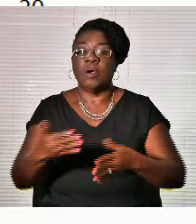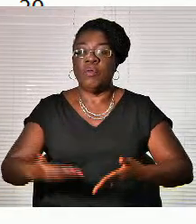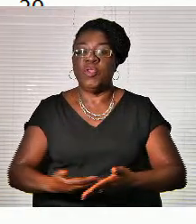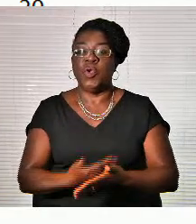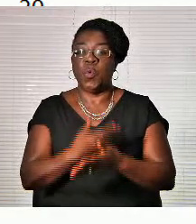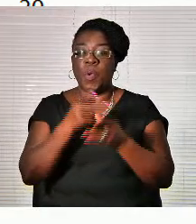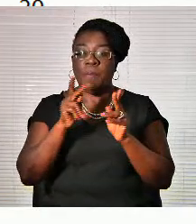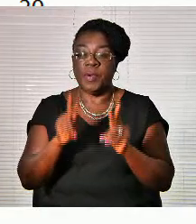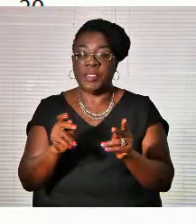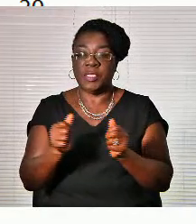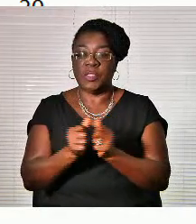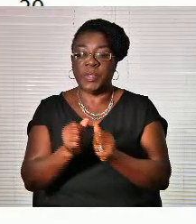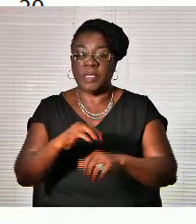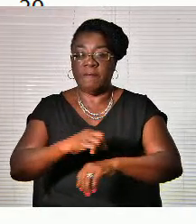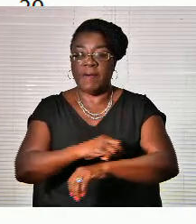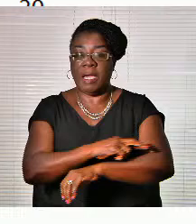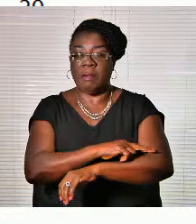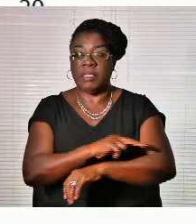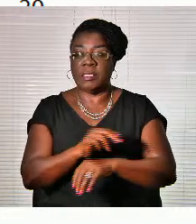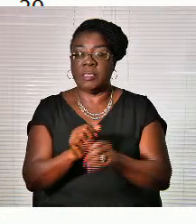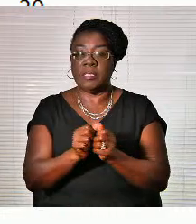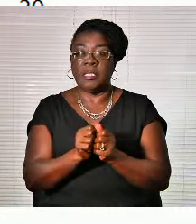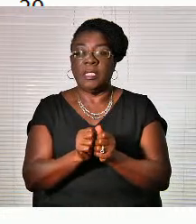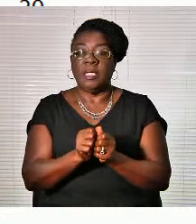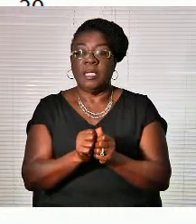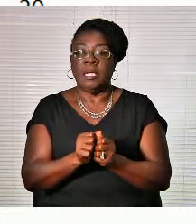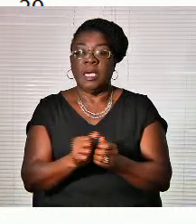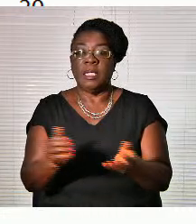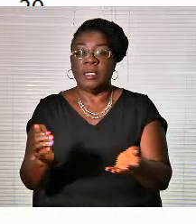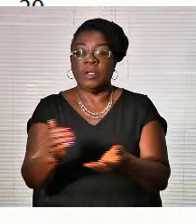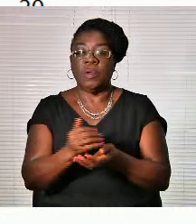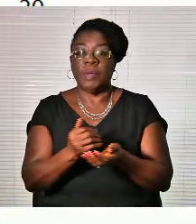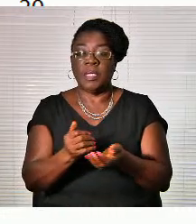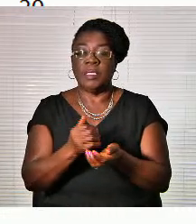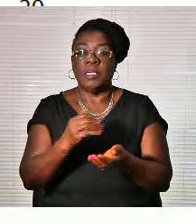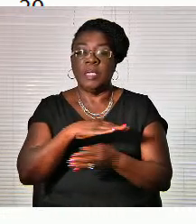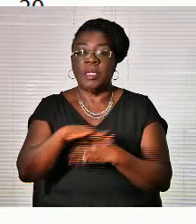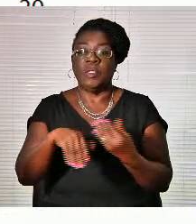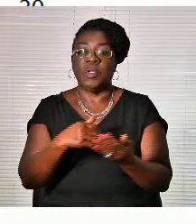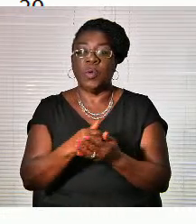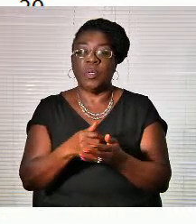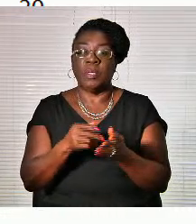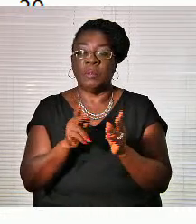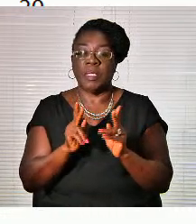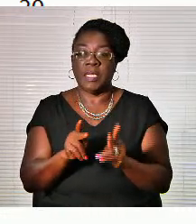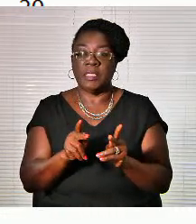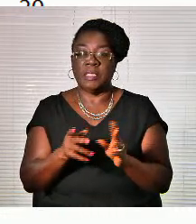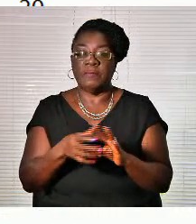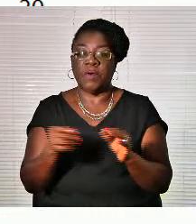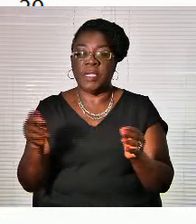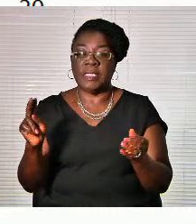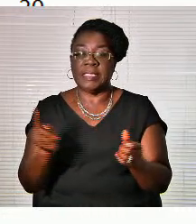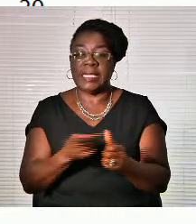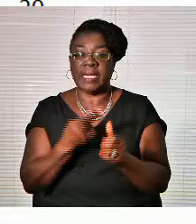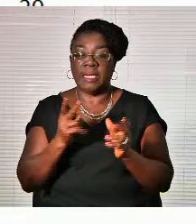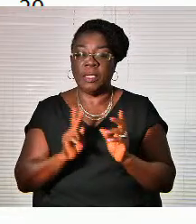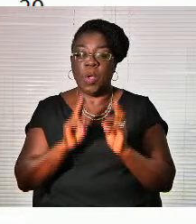cases, and cumulative or total cases for the second